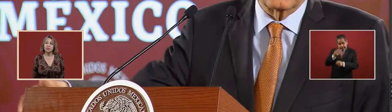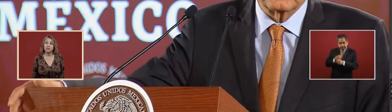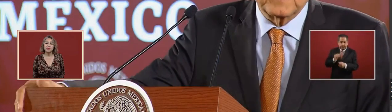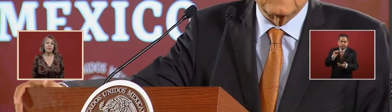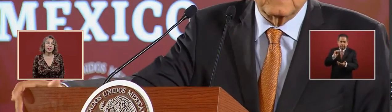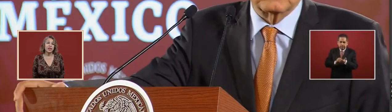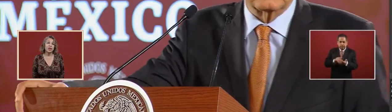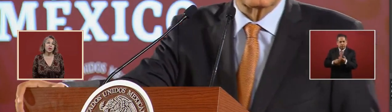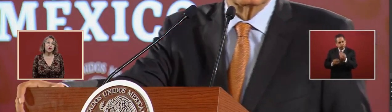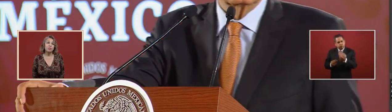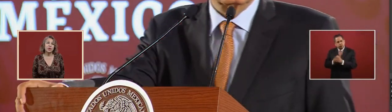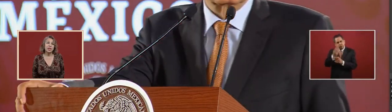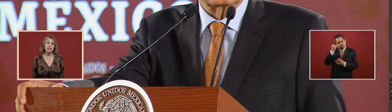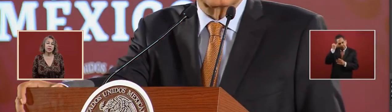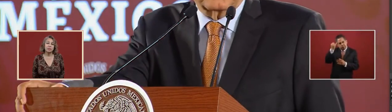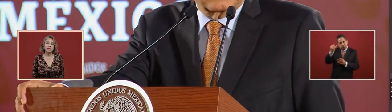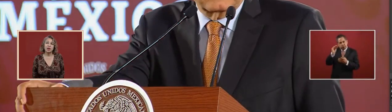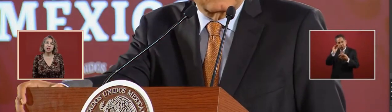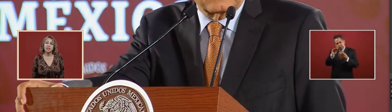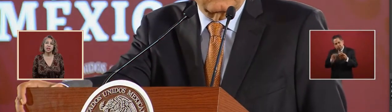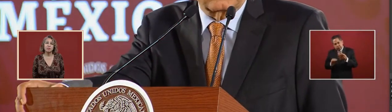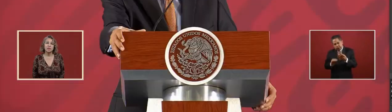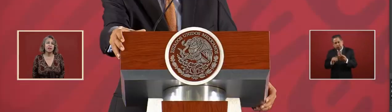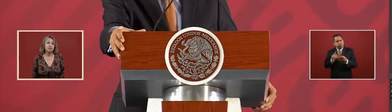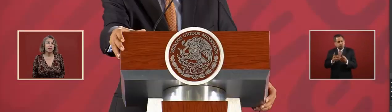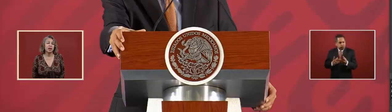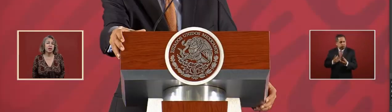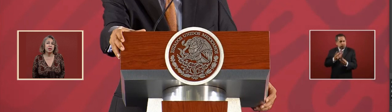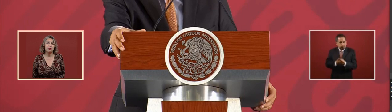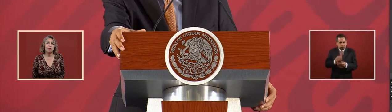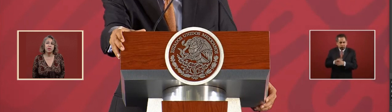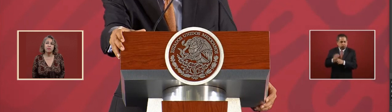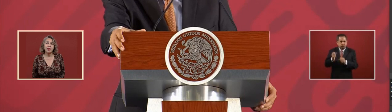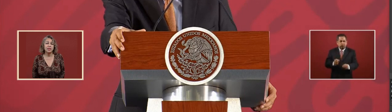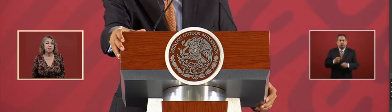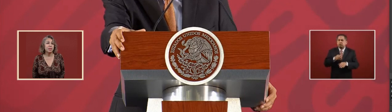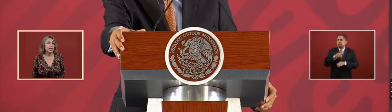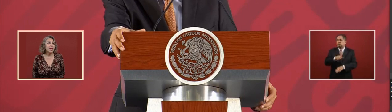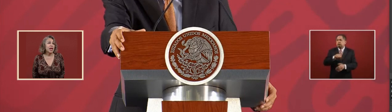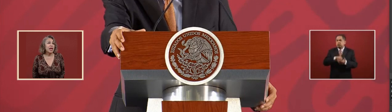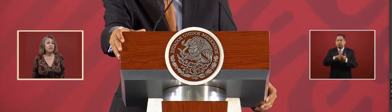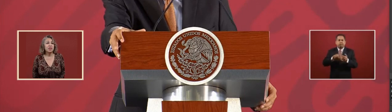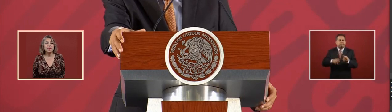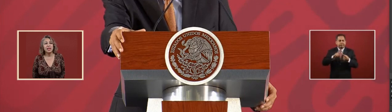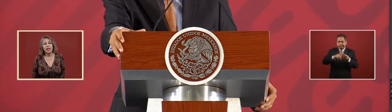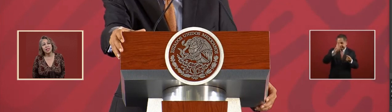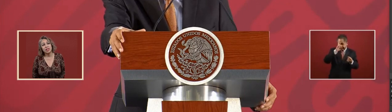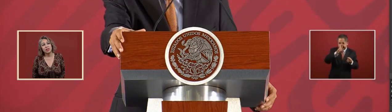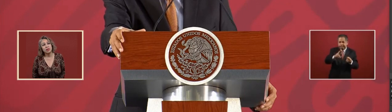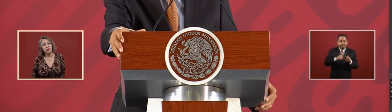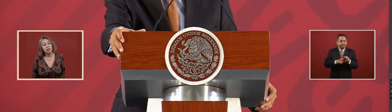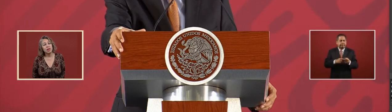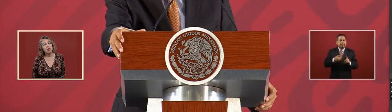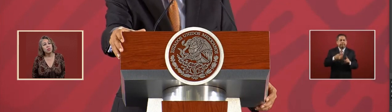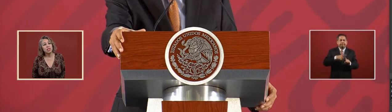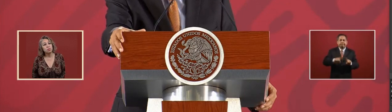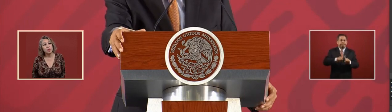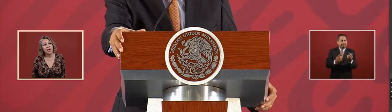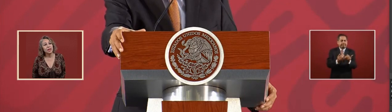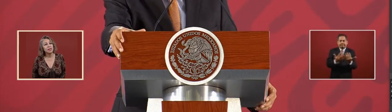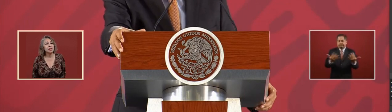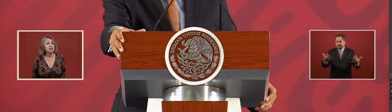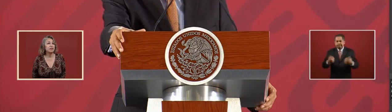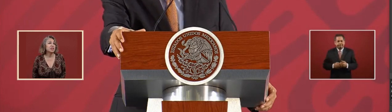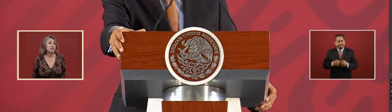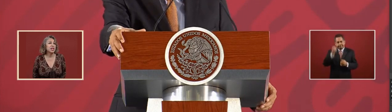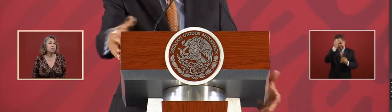introduce, nuevos preceptos, new precepts or concepts and fortify them. Respeto, everything that has to do with